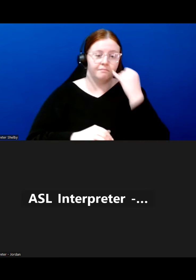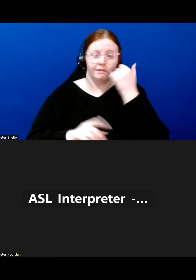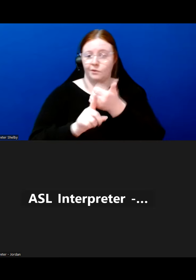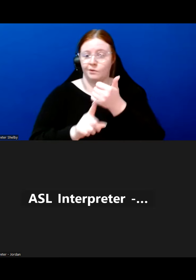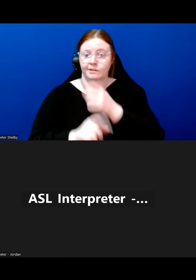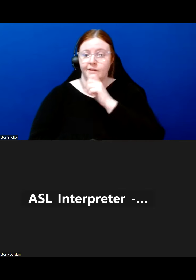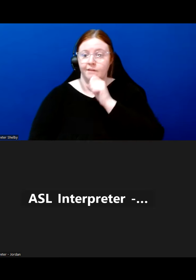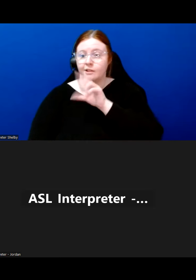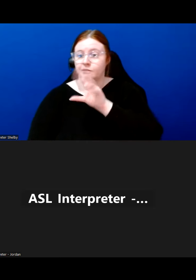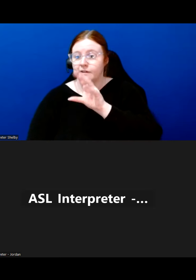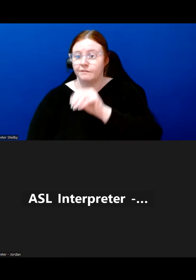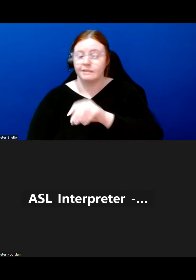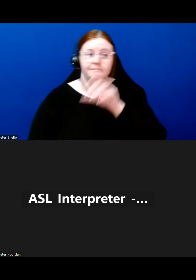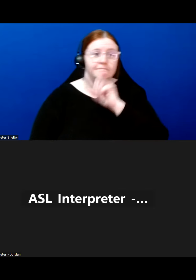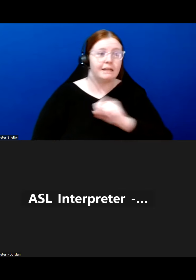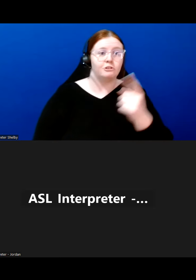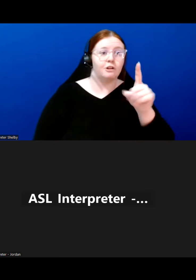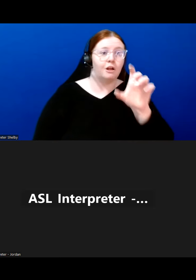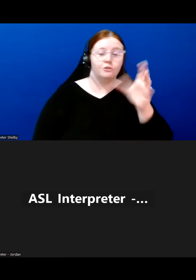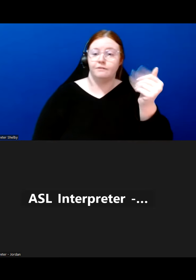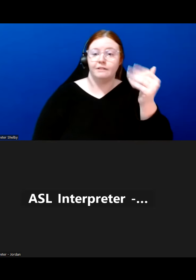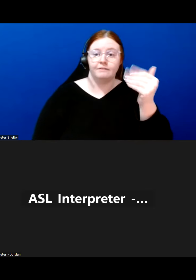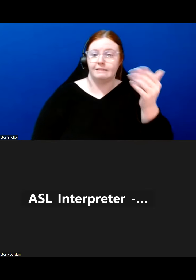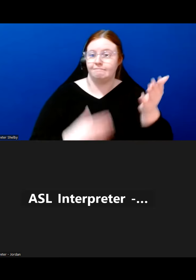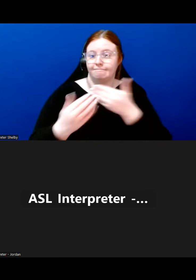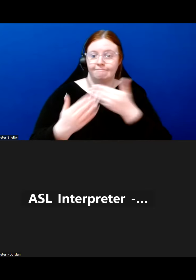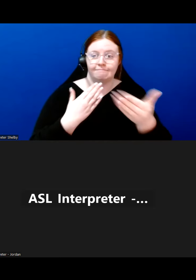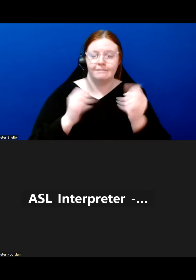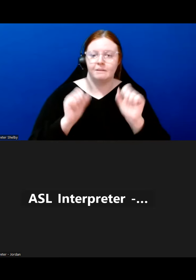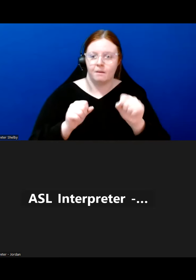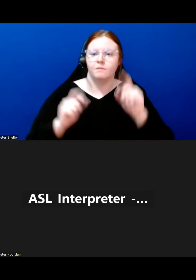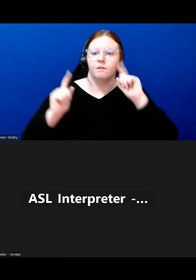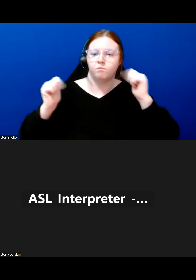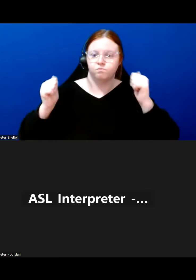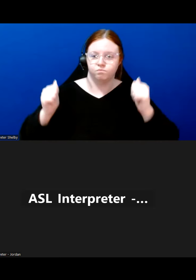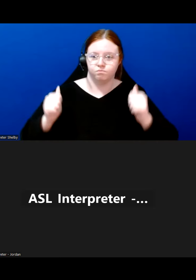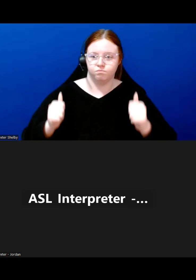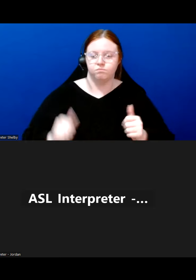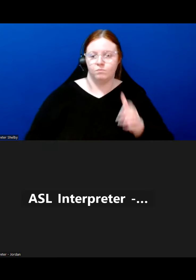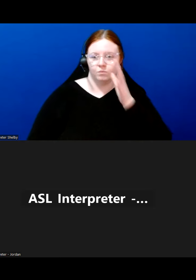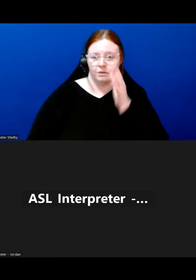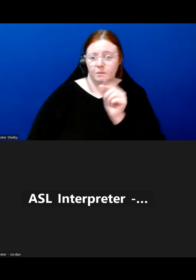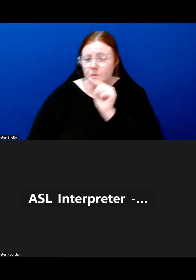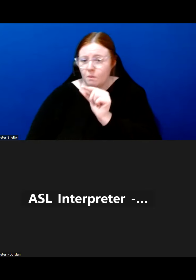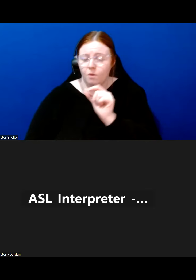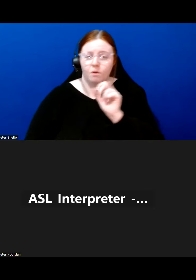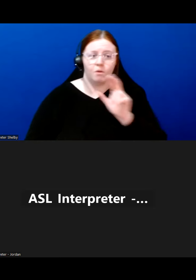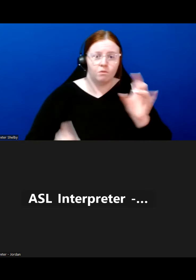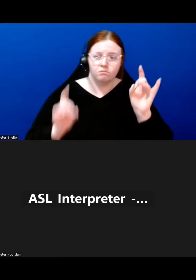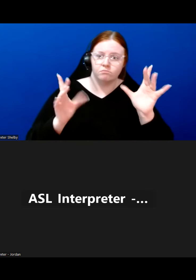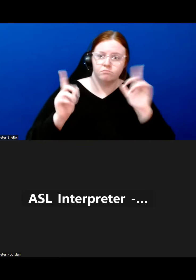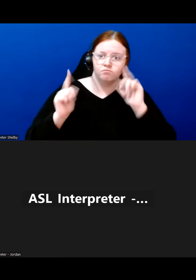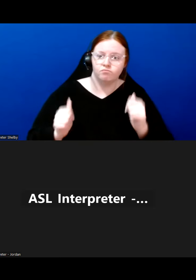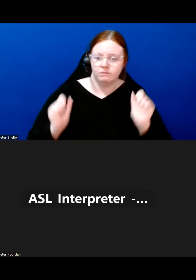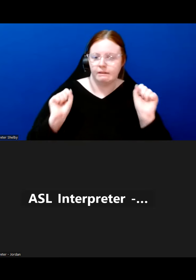or 115 years old, your hearing may start to decline in some small bit. So even if you don't